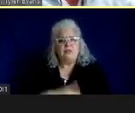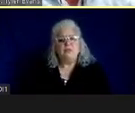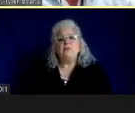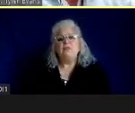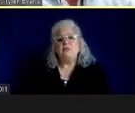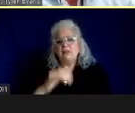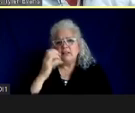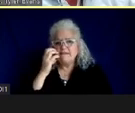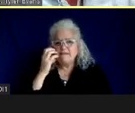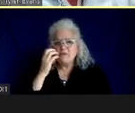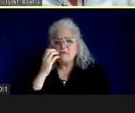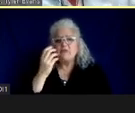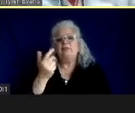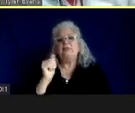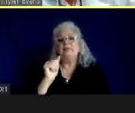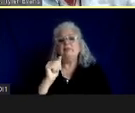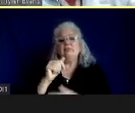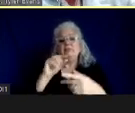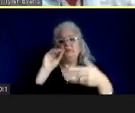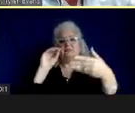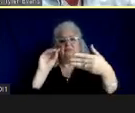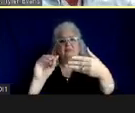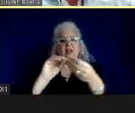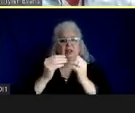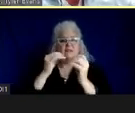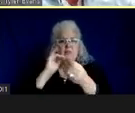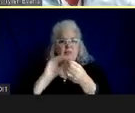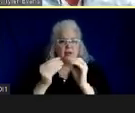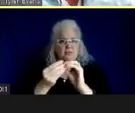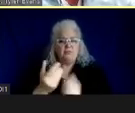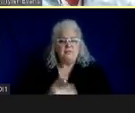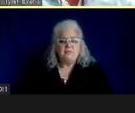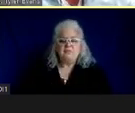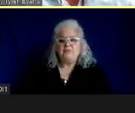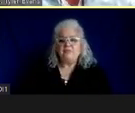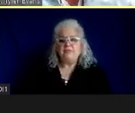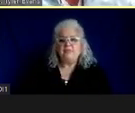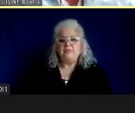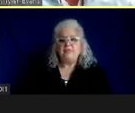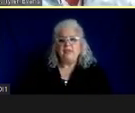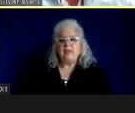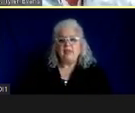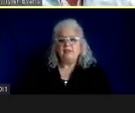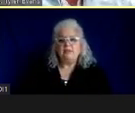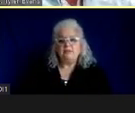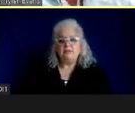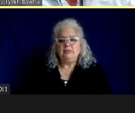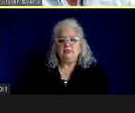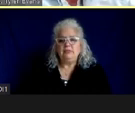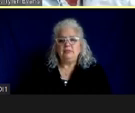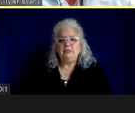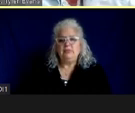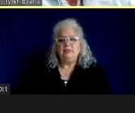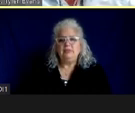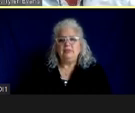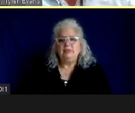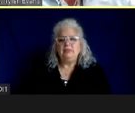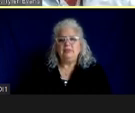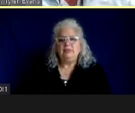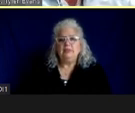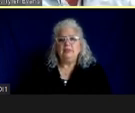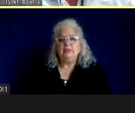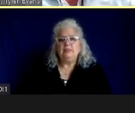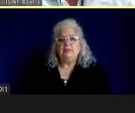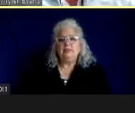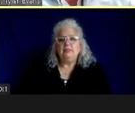we can, and with as many sort of assisted devices as we possibly can. So what's it like to